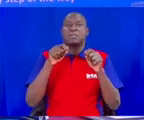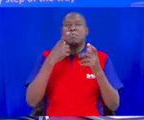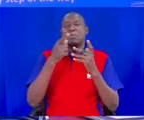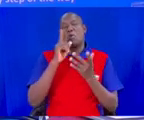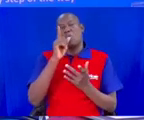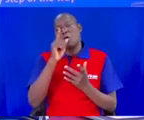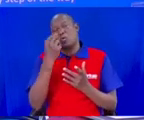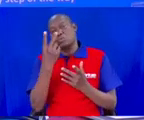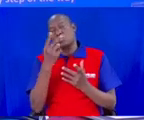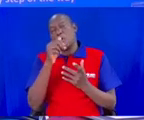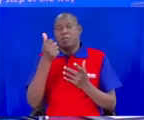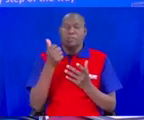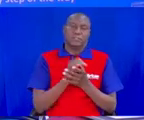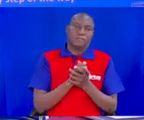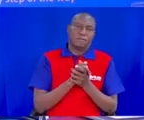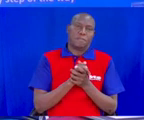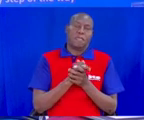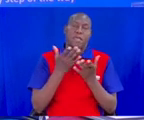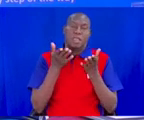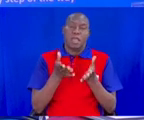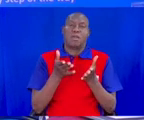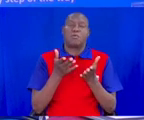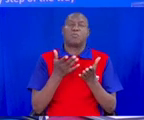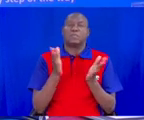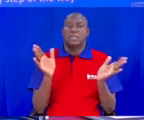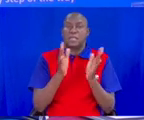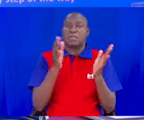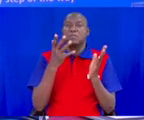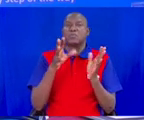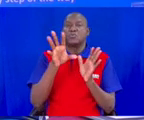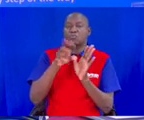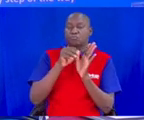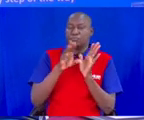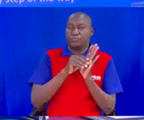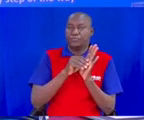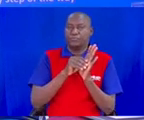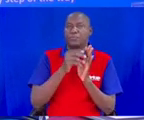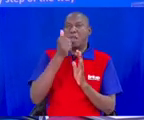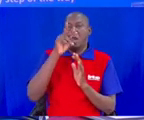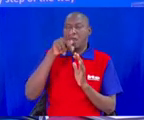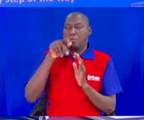two others. So I do encourage you to download those mobile applications or log into our